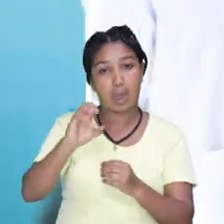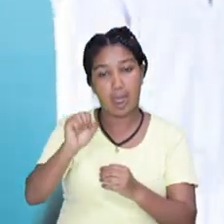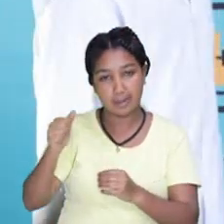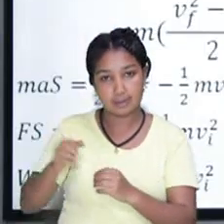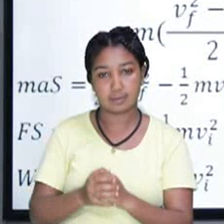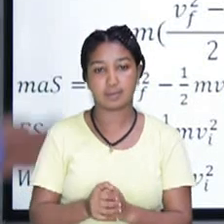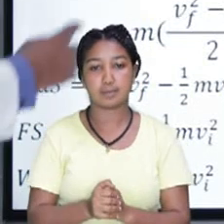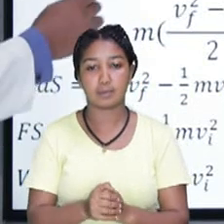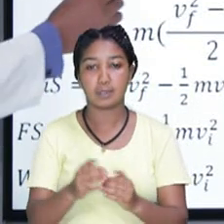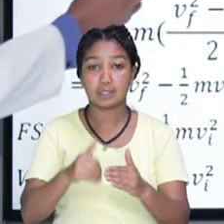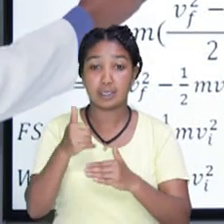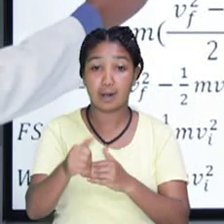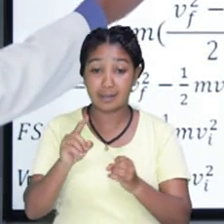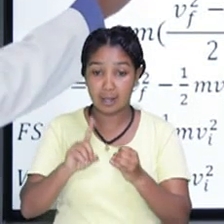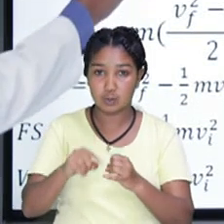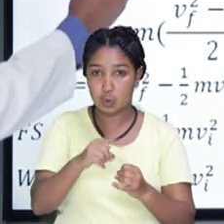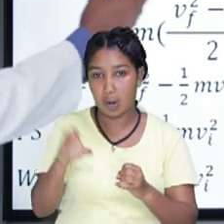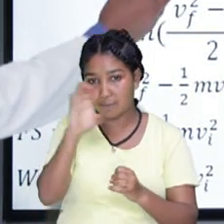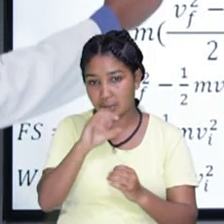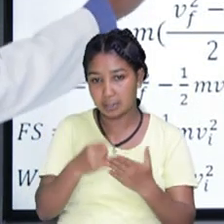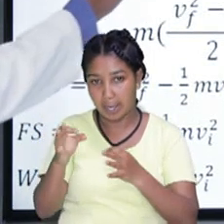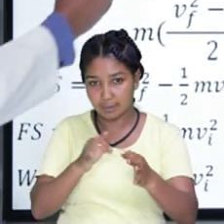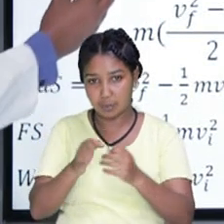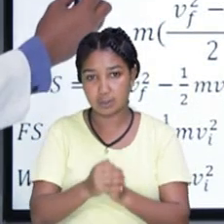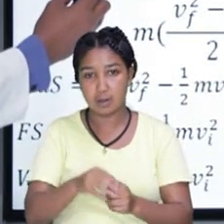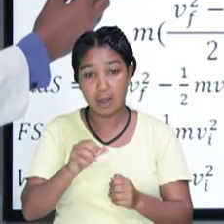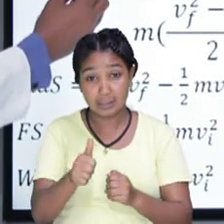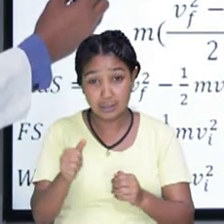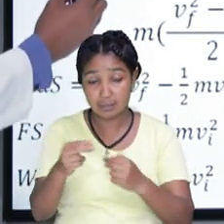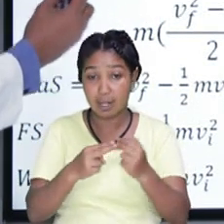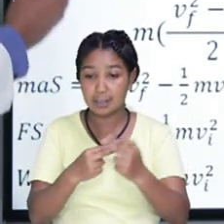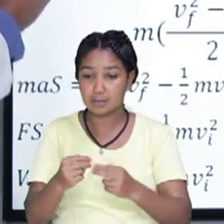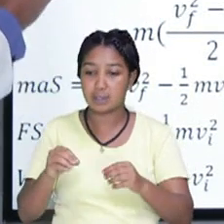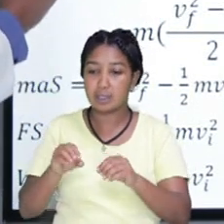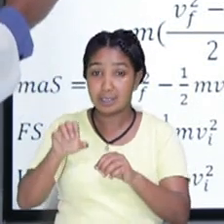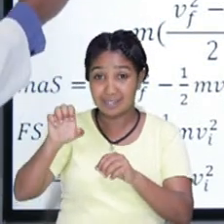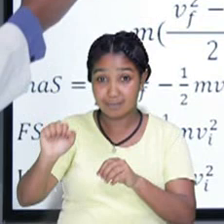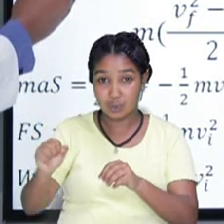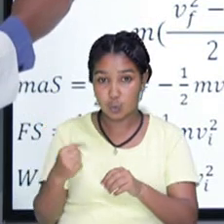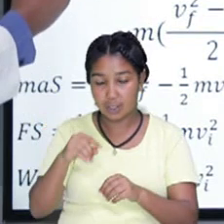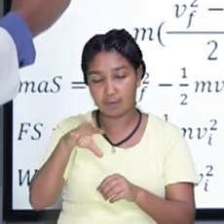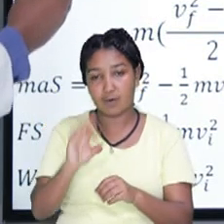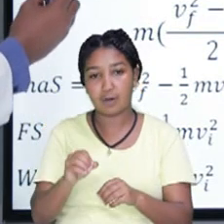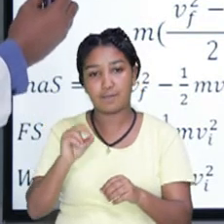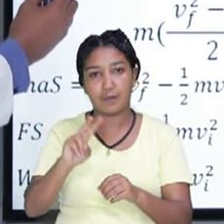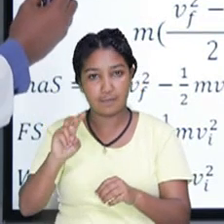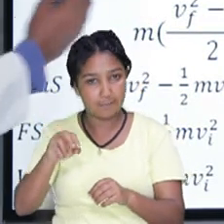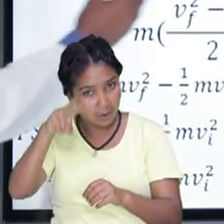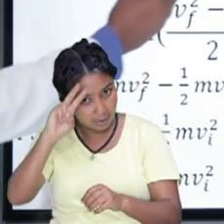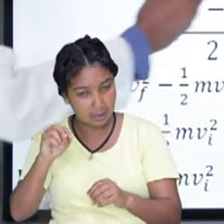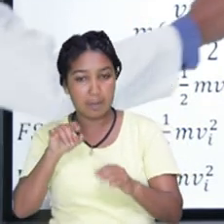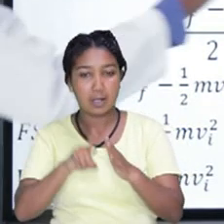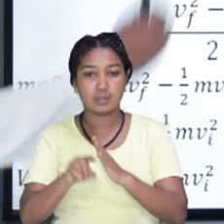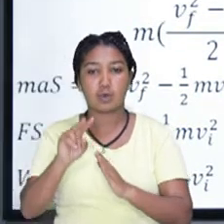s. Then, at last, you can find this expression. Acceleration times displacement is equals to v final squared minus v initial